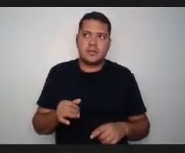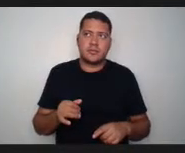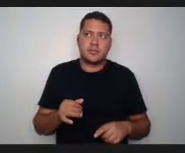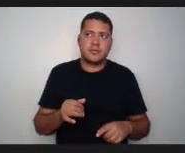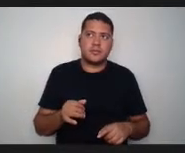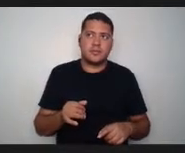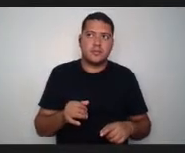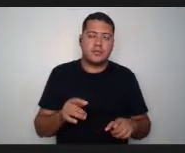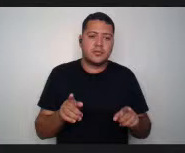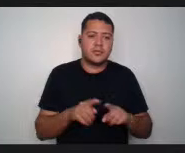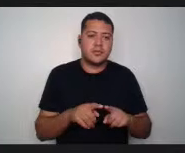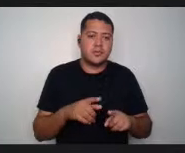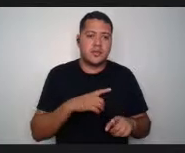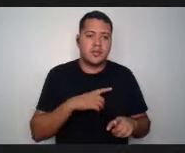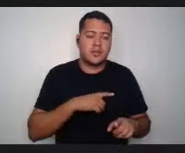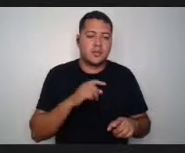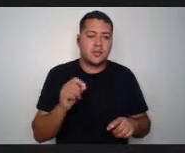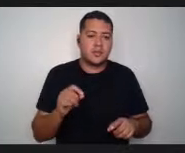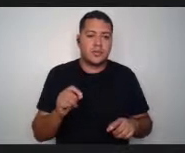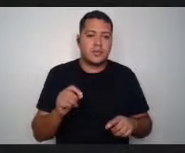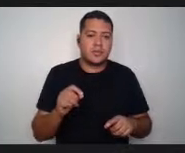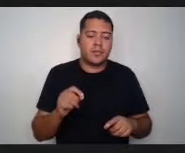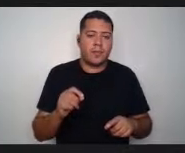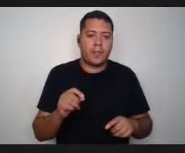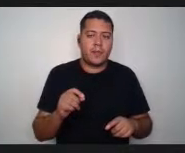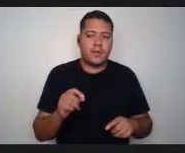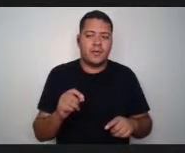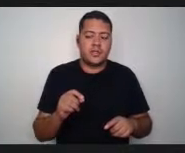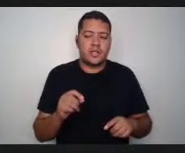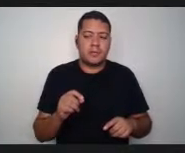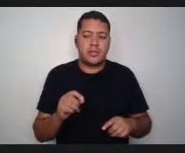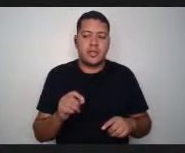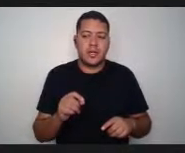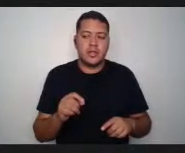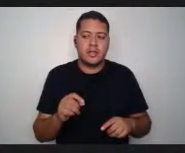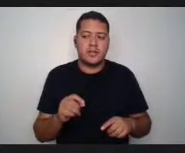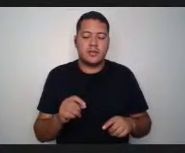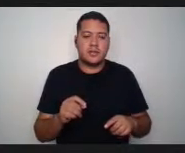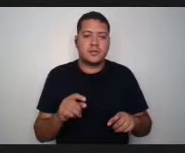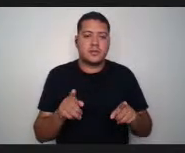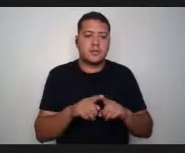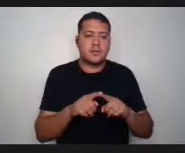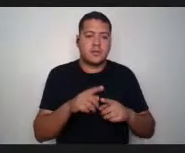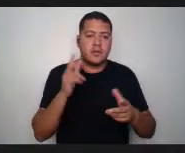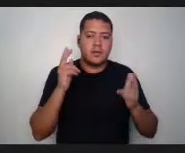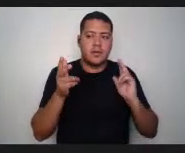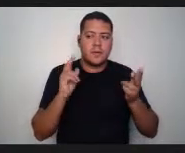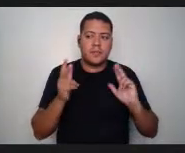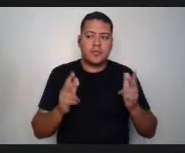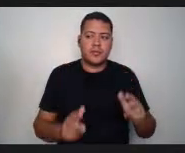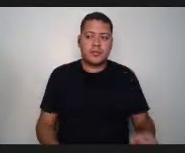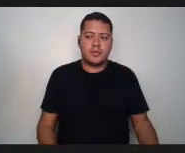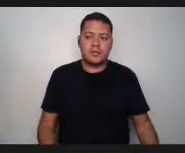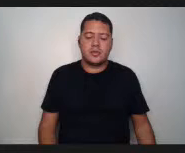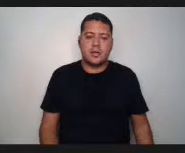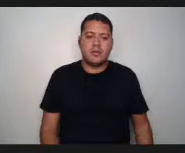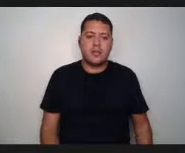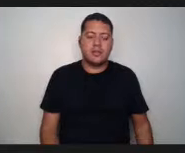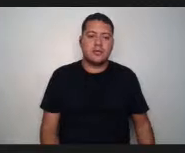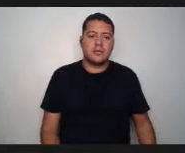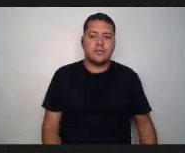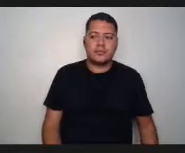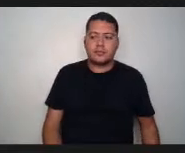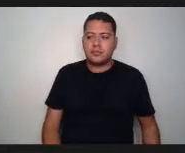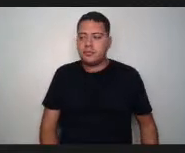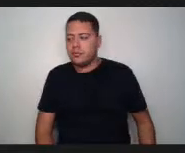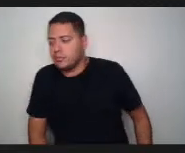which clients that are looking for platforms where there are employees who like